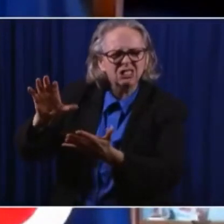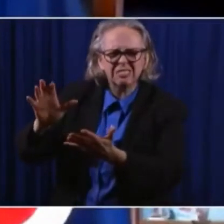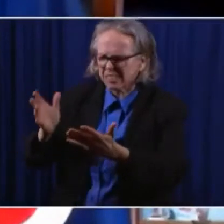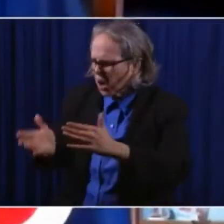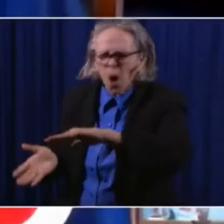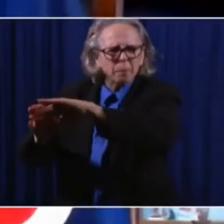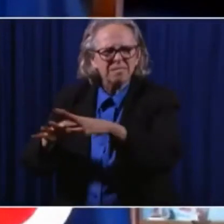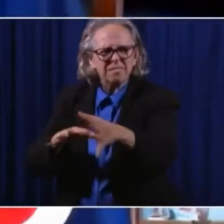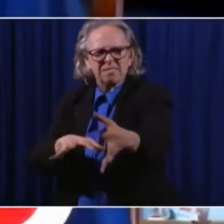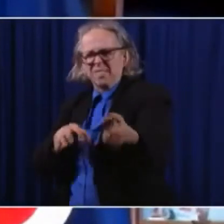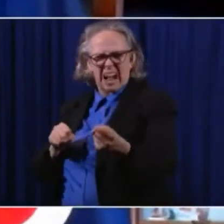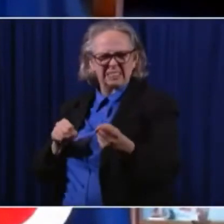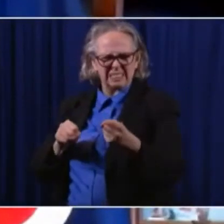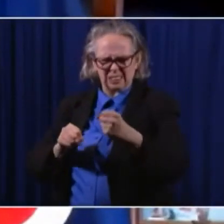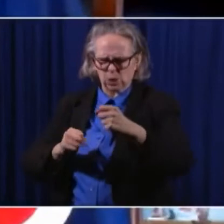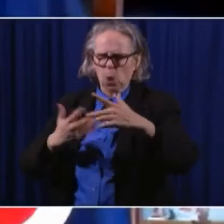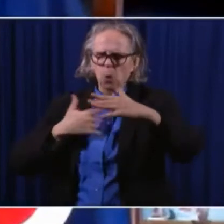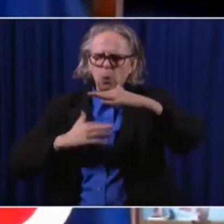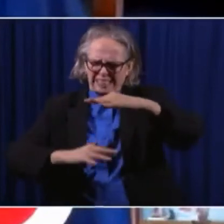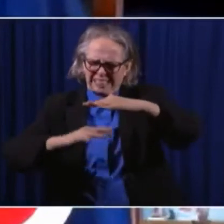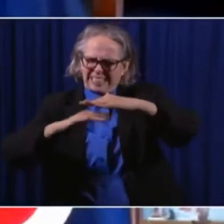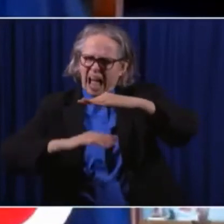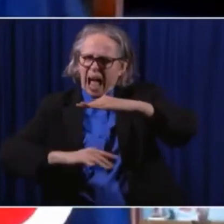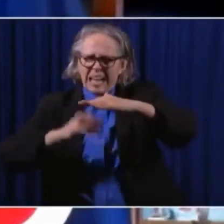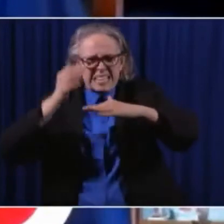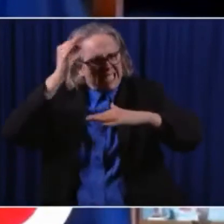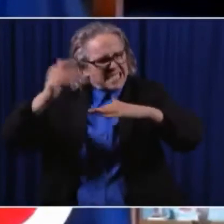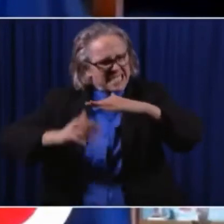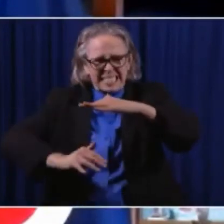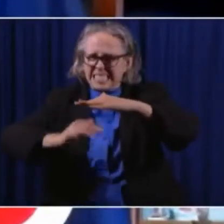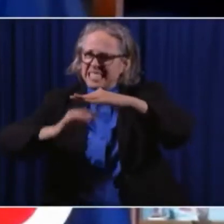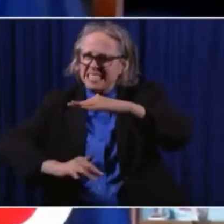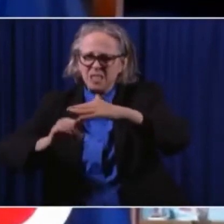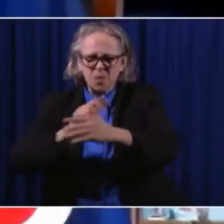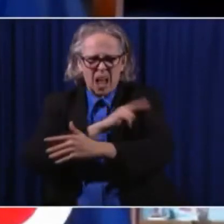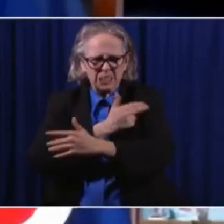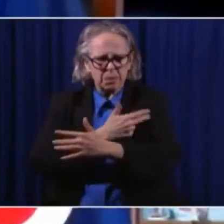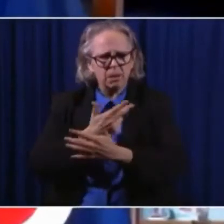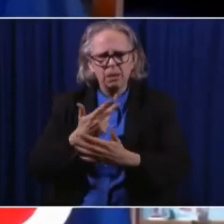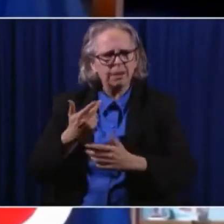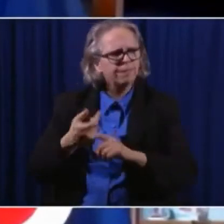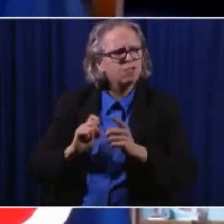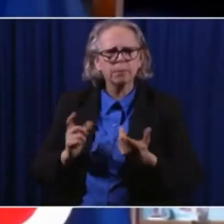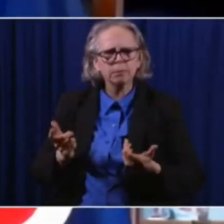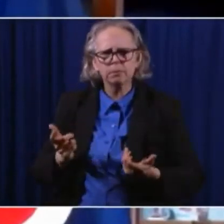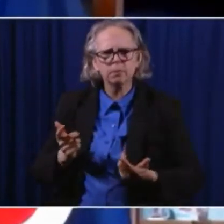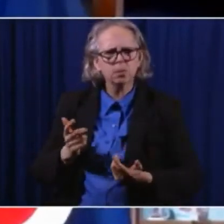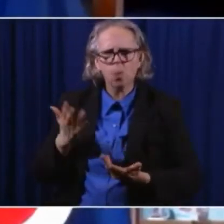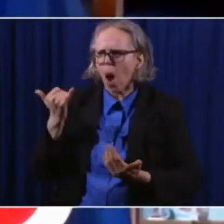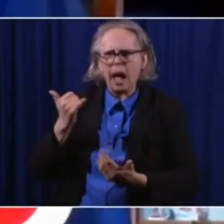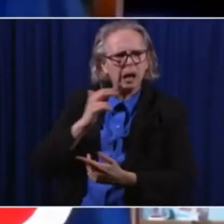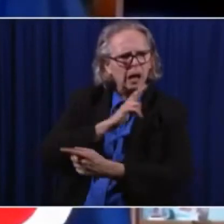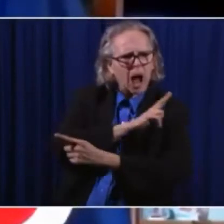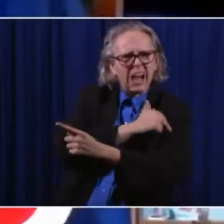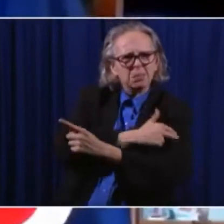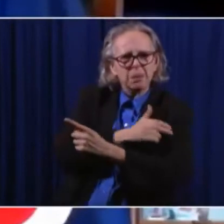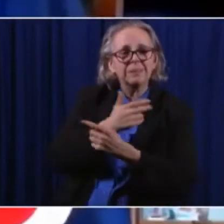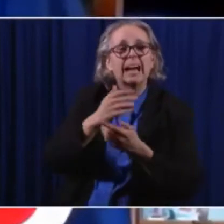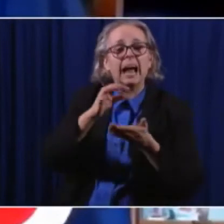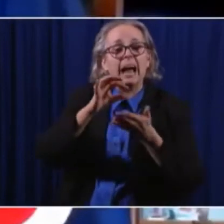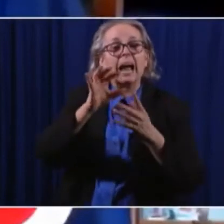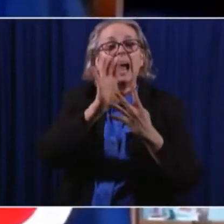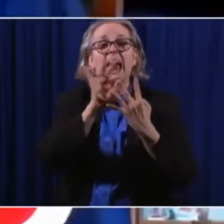had to accommodate this increasing numbers by slowing, postponing some elective surgeries. And